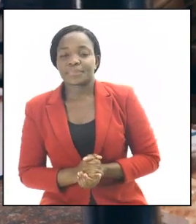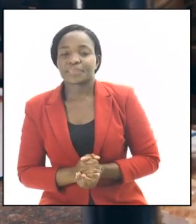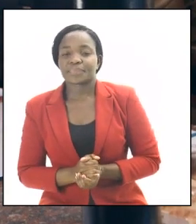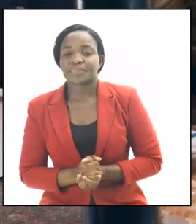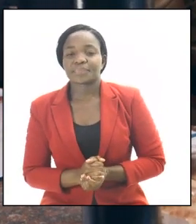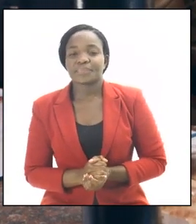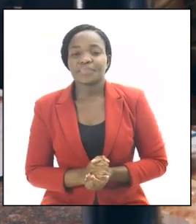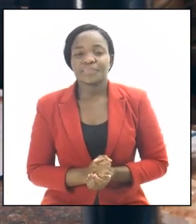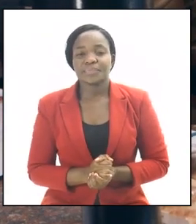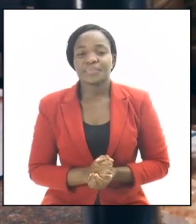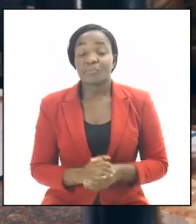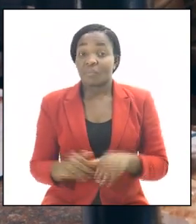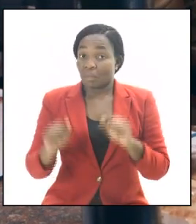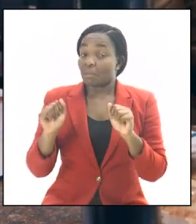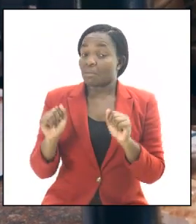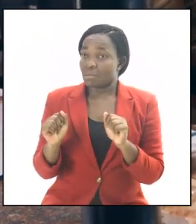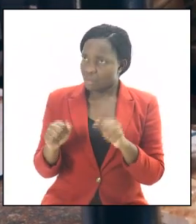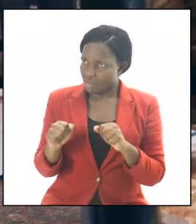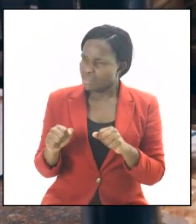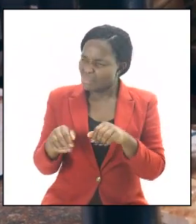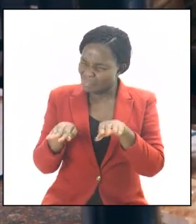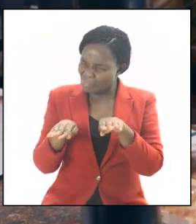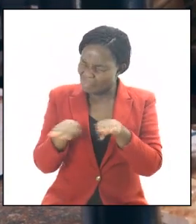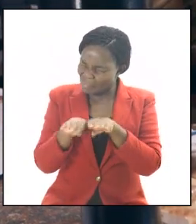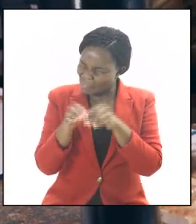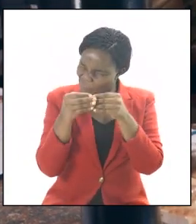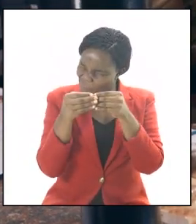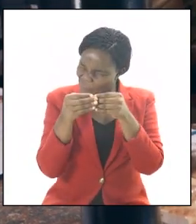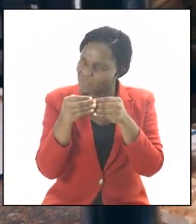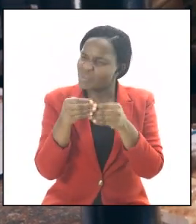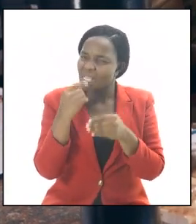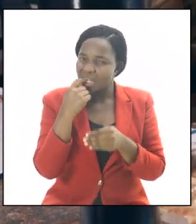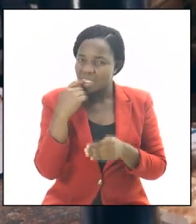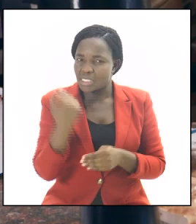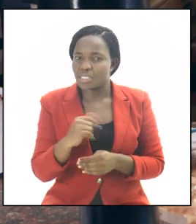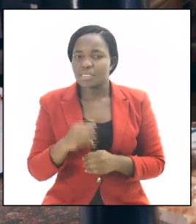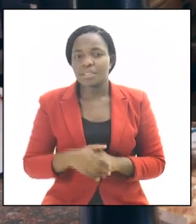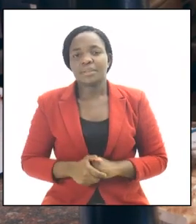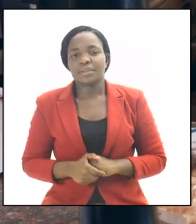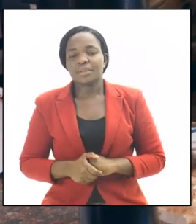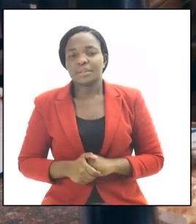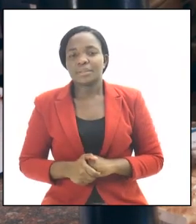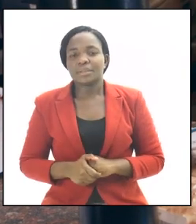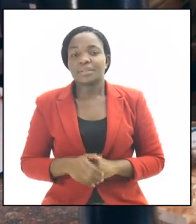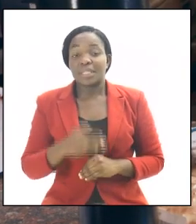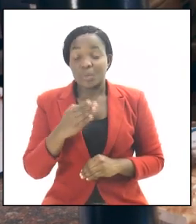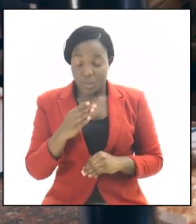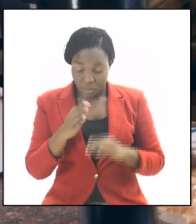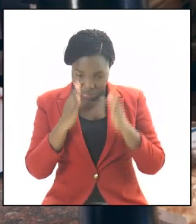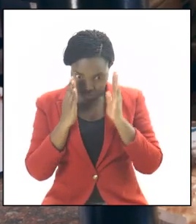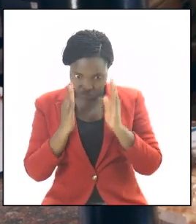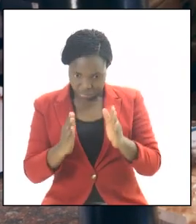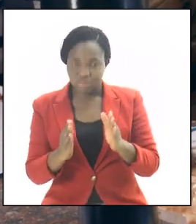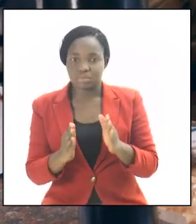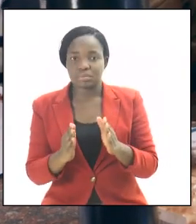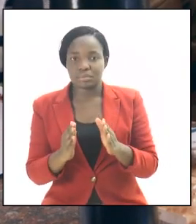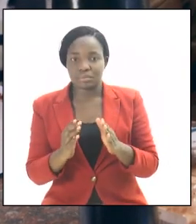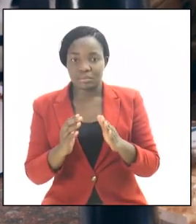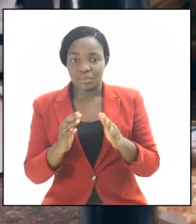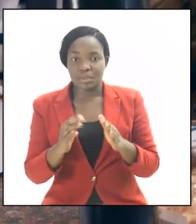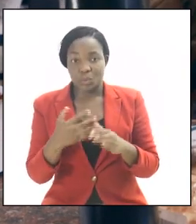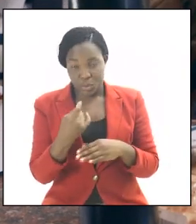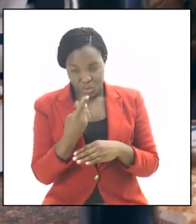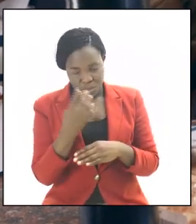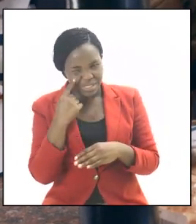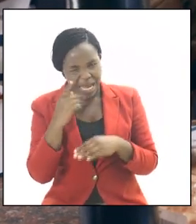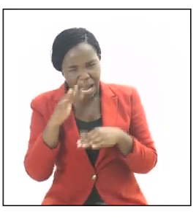Yes, but it's quite close to the real pi. Let's calculate the real distance and see how close you were,